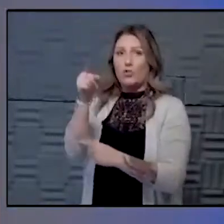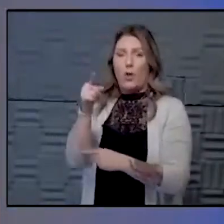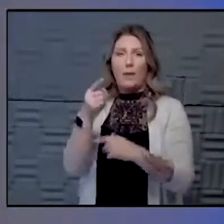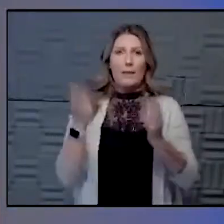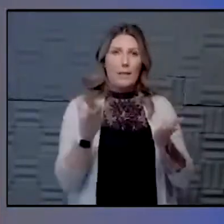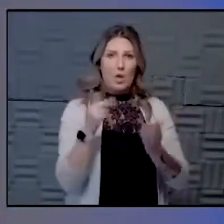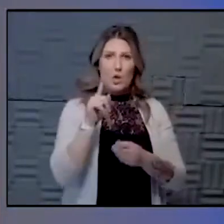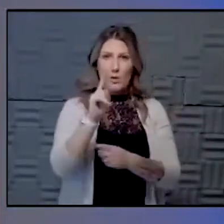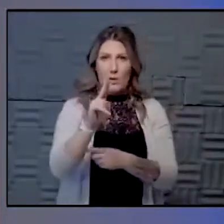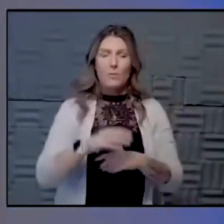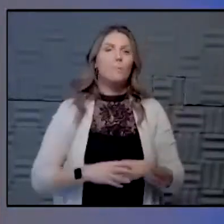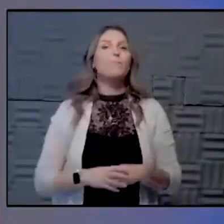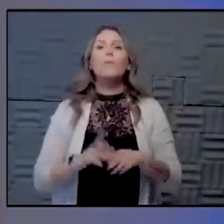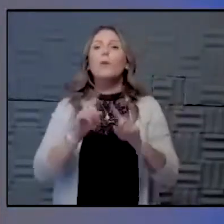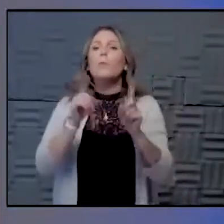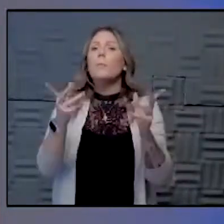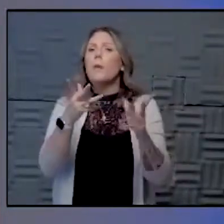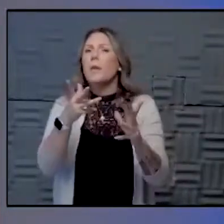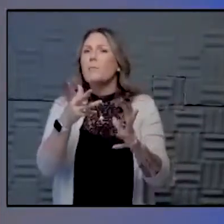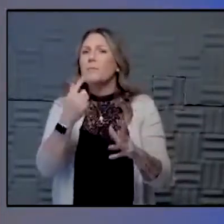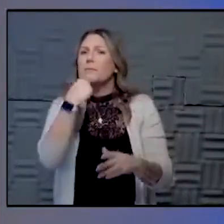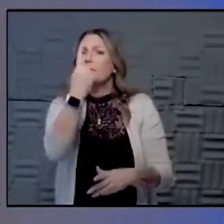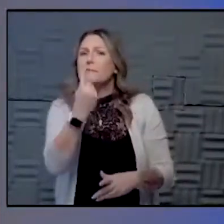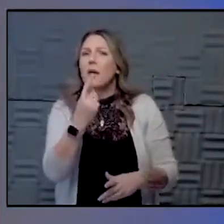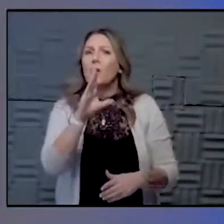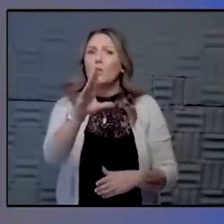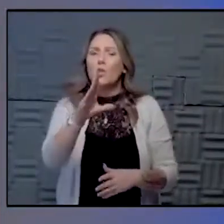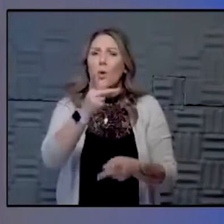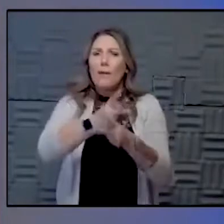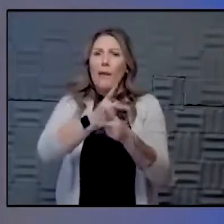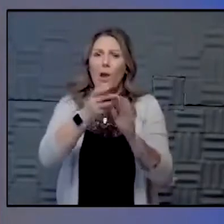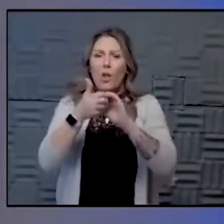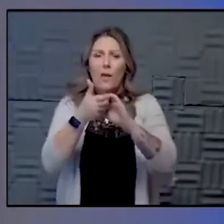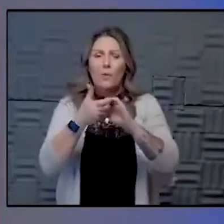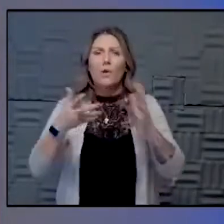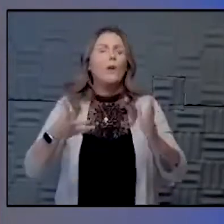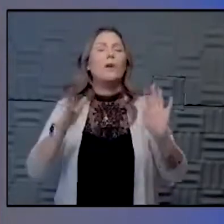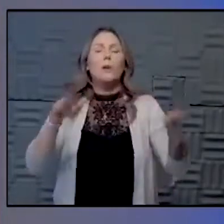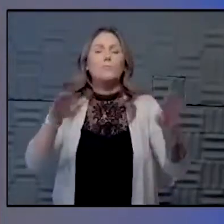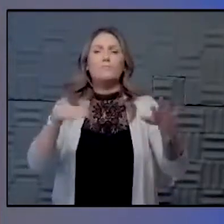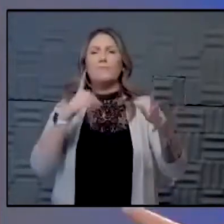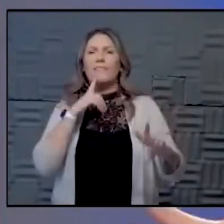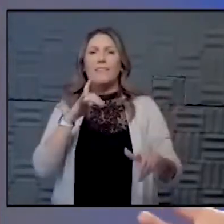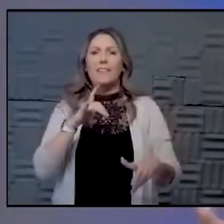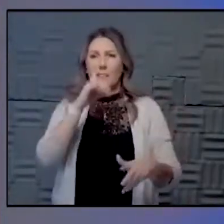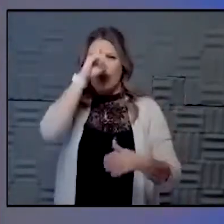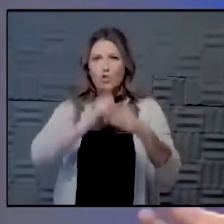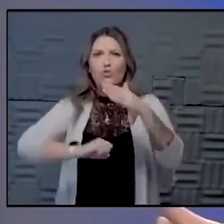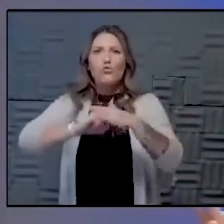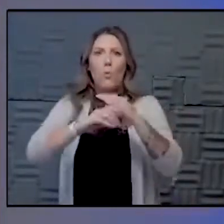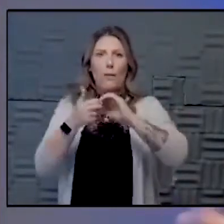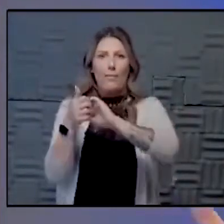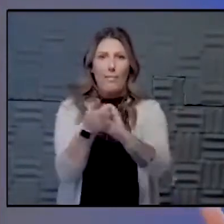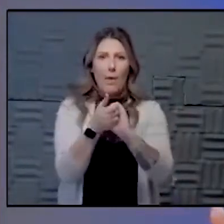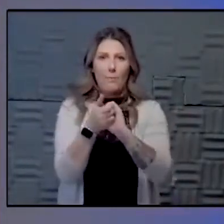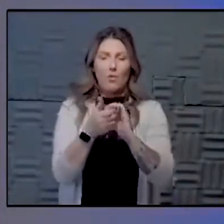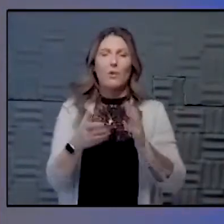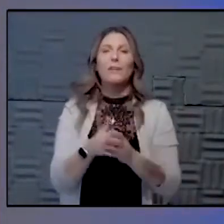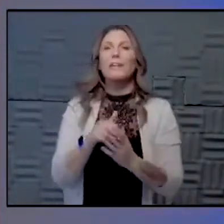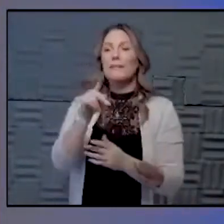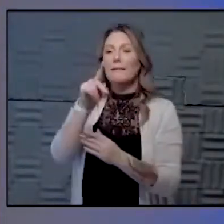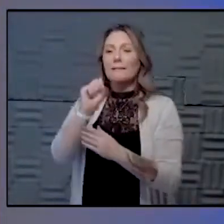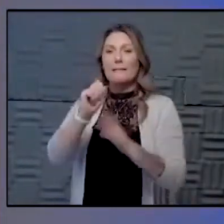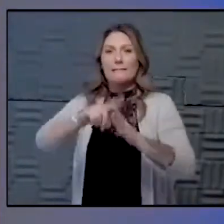one here at KU. But you might tell them about your care collaborative, or not that, The but Care the survey Collaborative, about the Stroke Sure. Collaborative. We've Yeah. got something called the